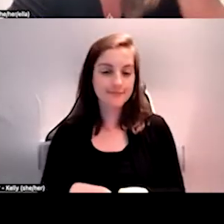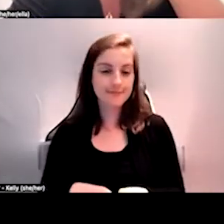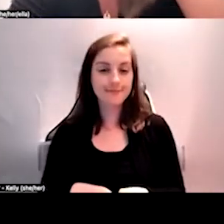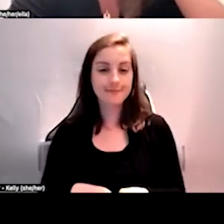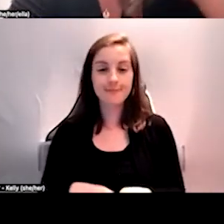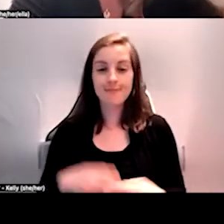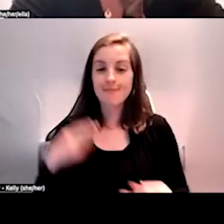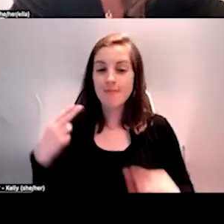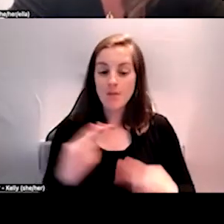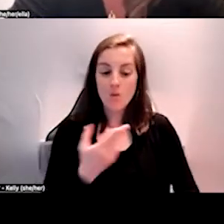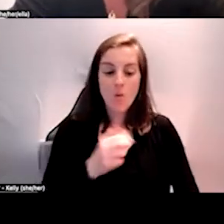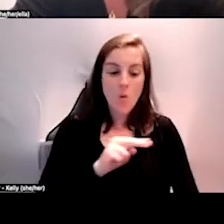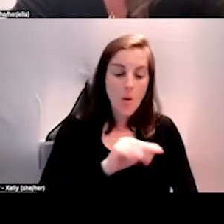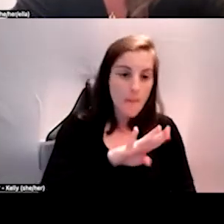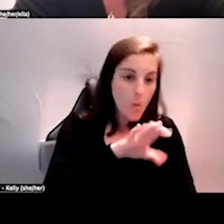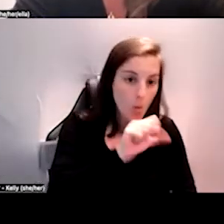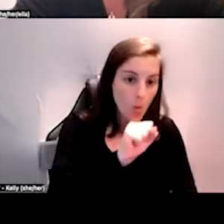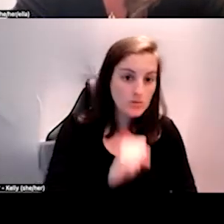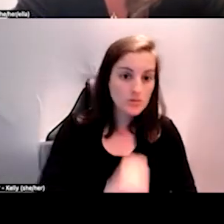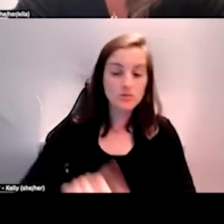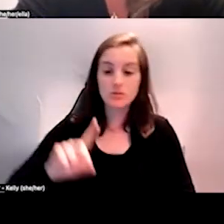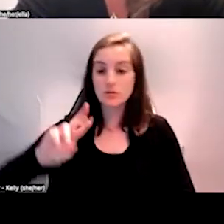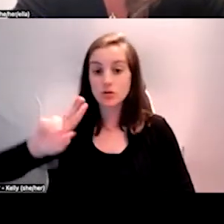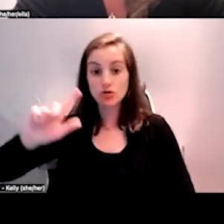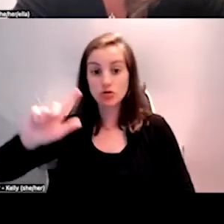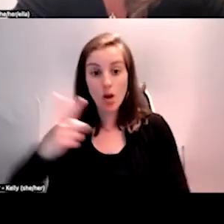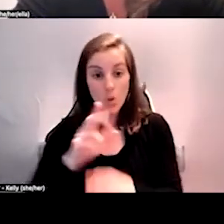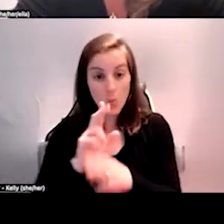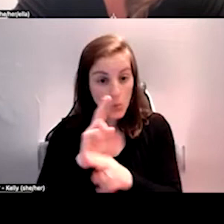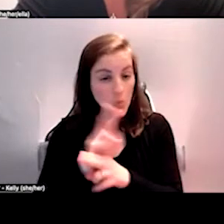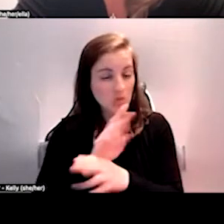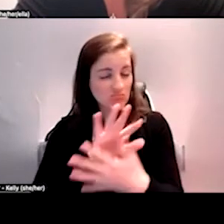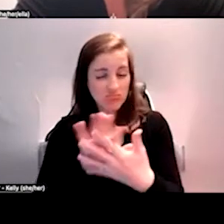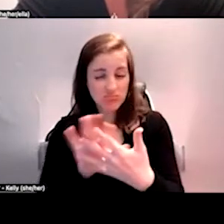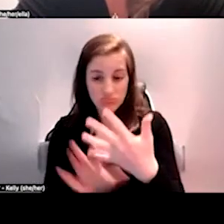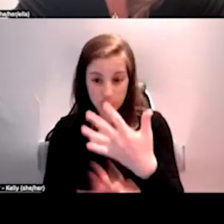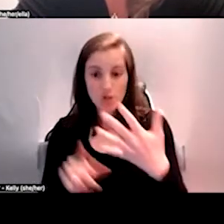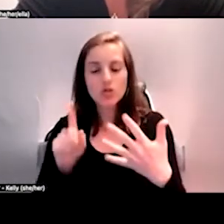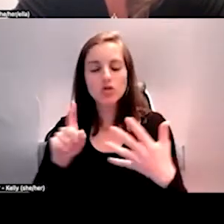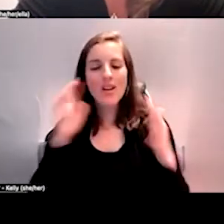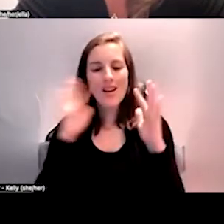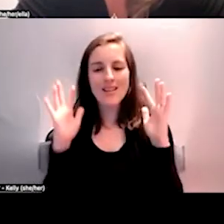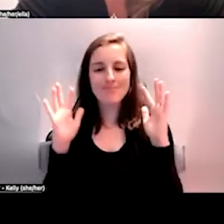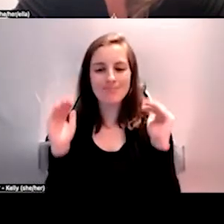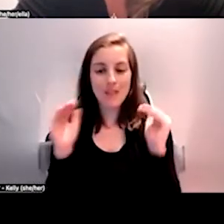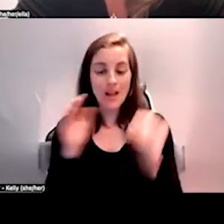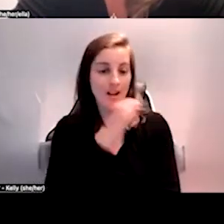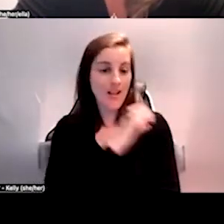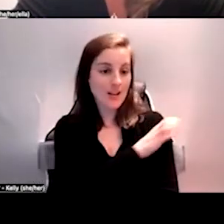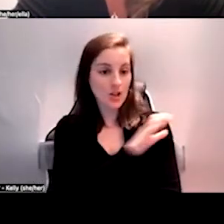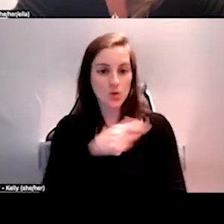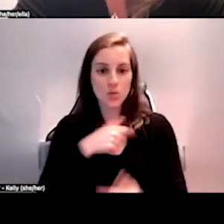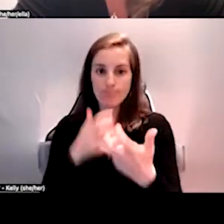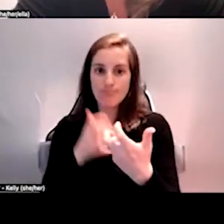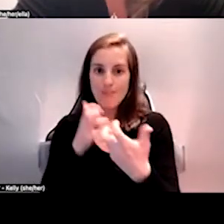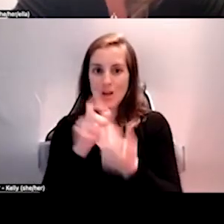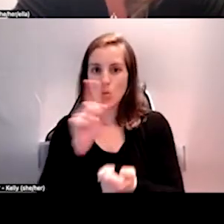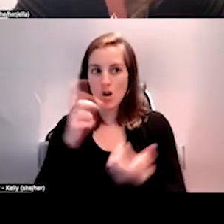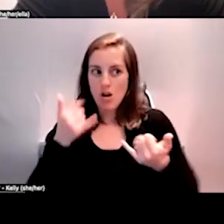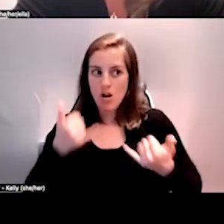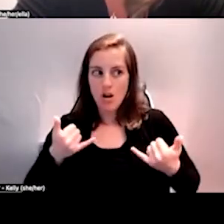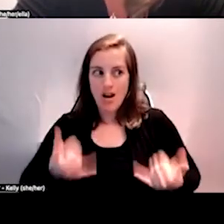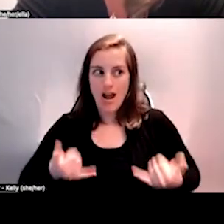else, you should always expect a clinician to meet you where you're at. And